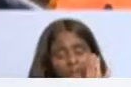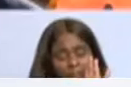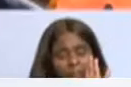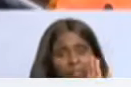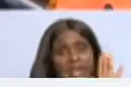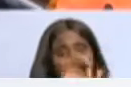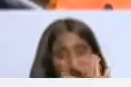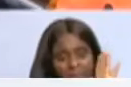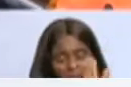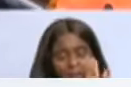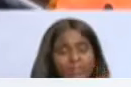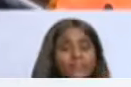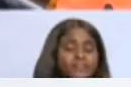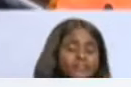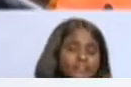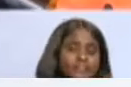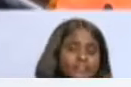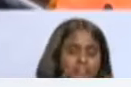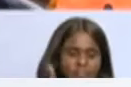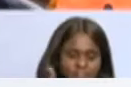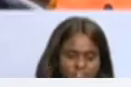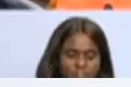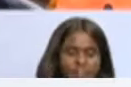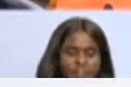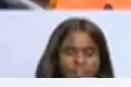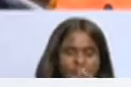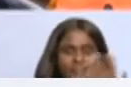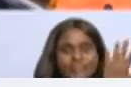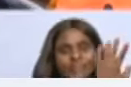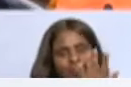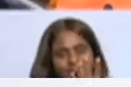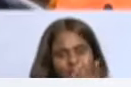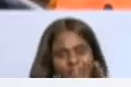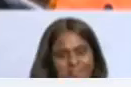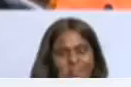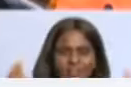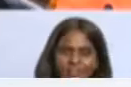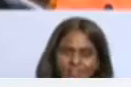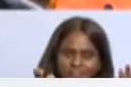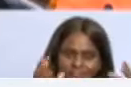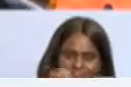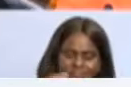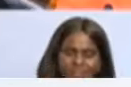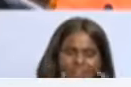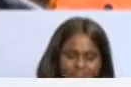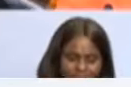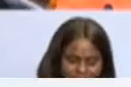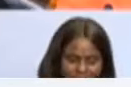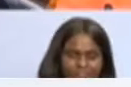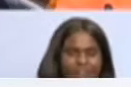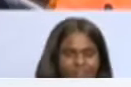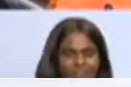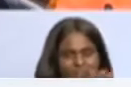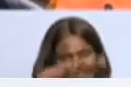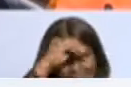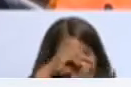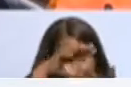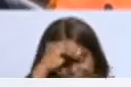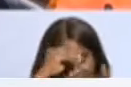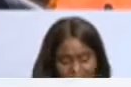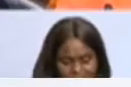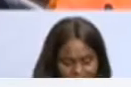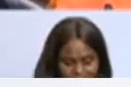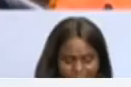curriculum framework has been developed to promote lifelong learning.